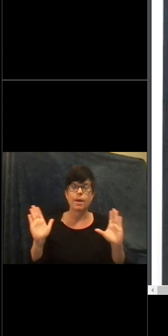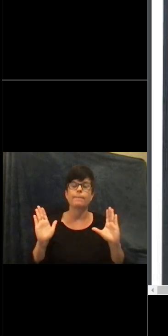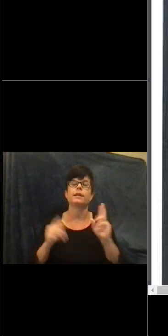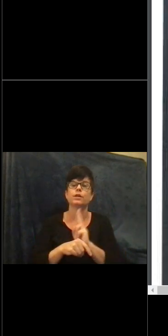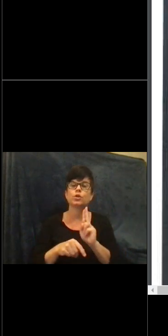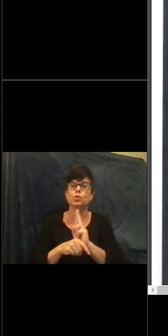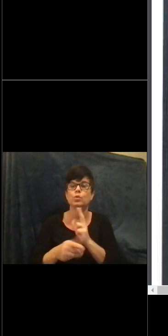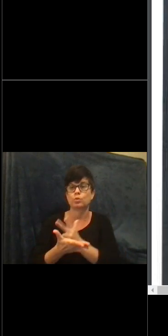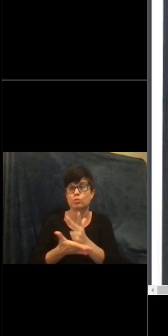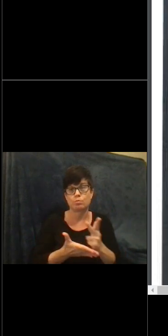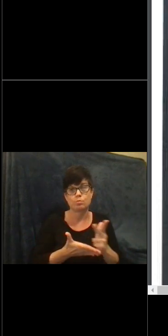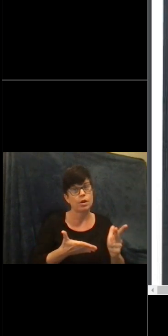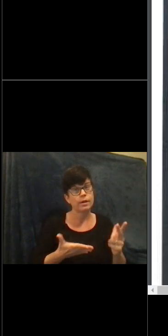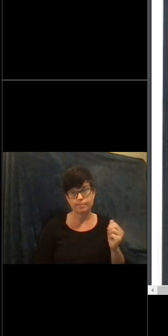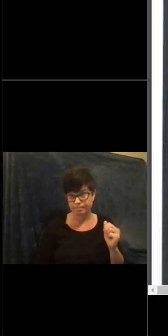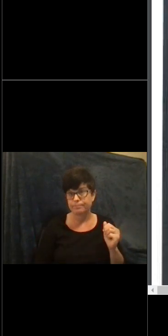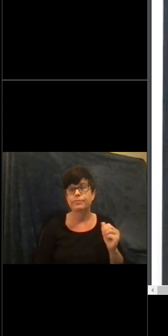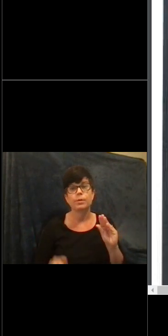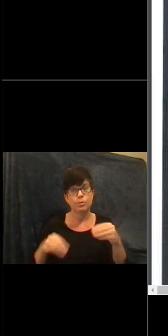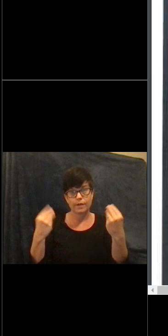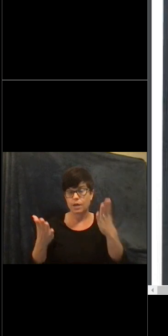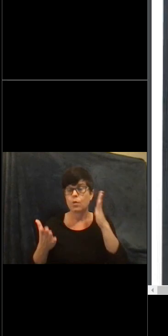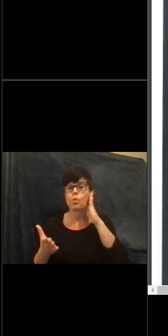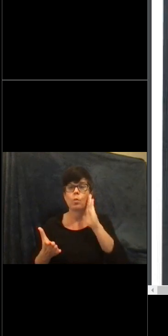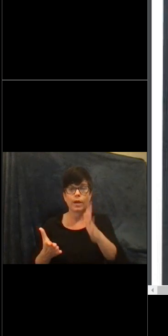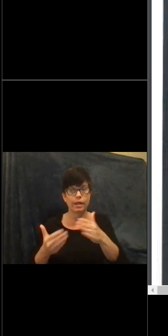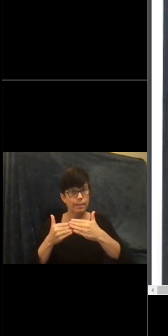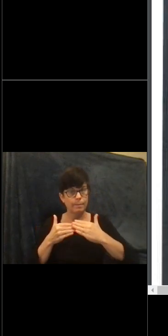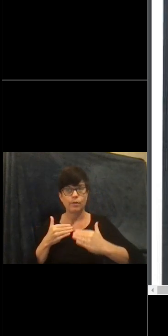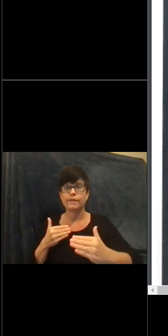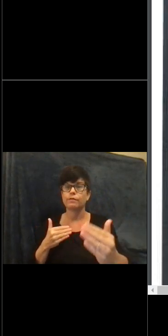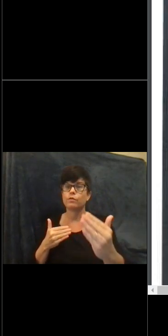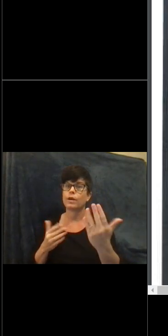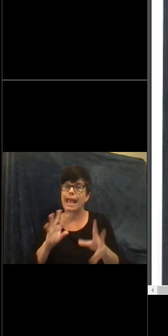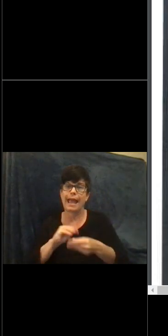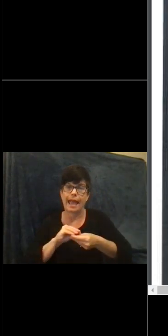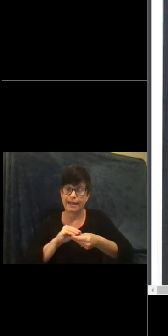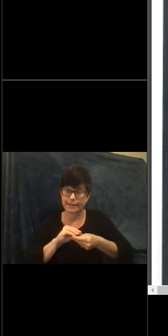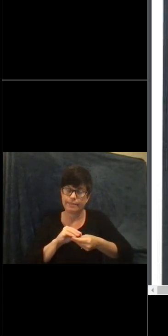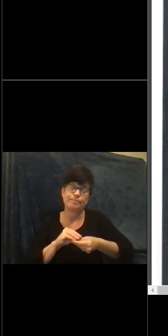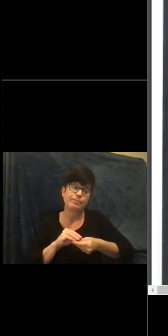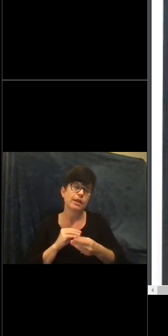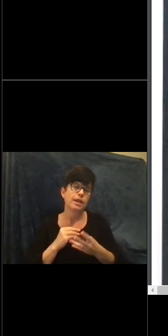you know, heads at, some public parking provided moving forward. And again,